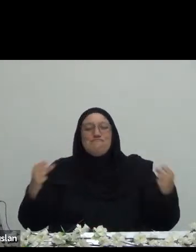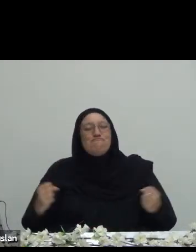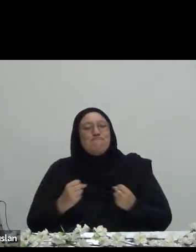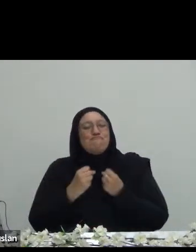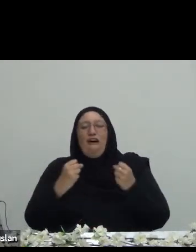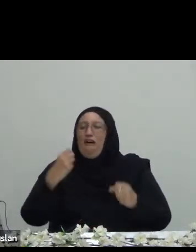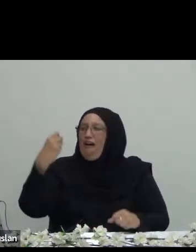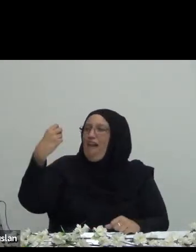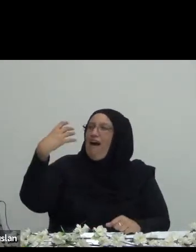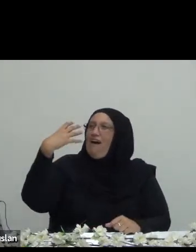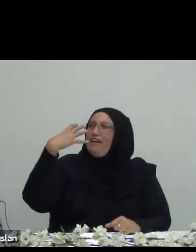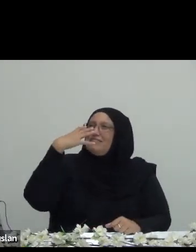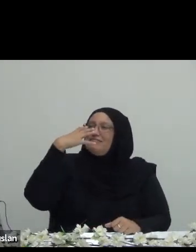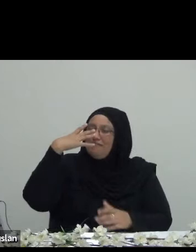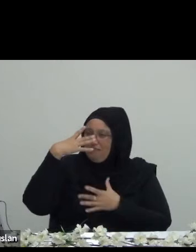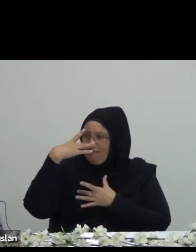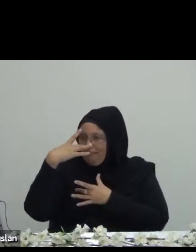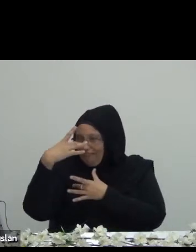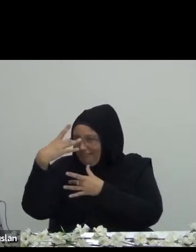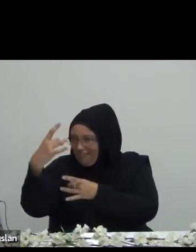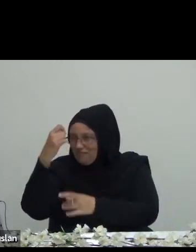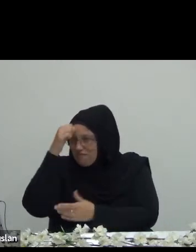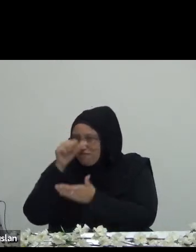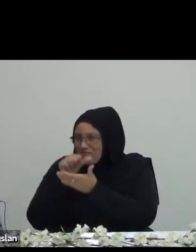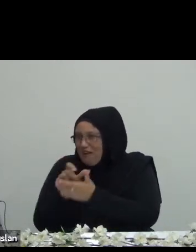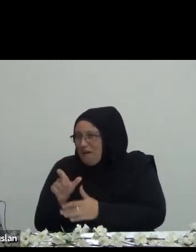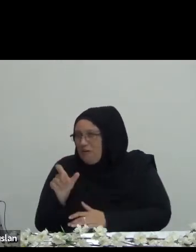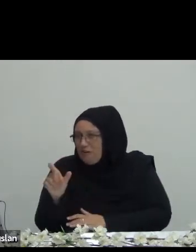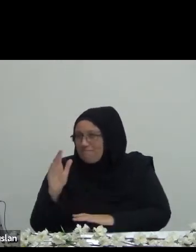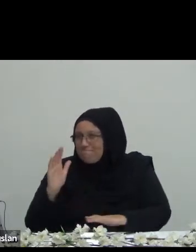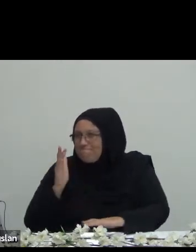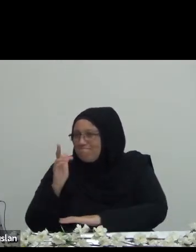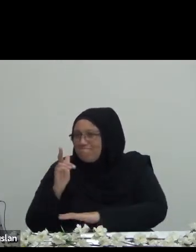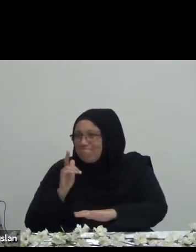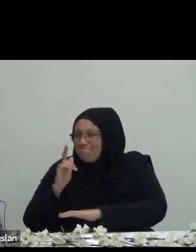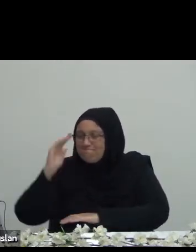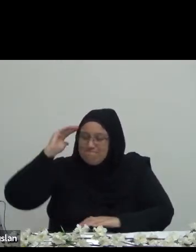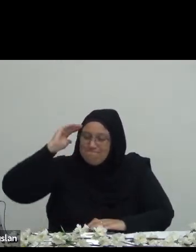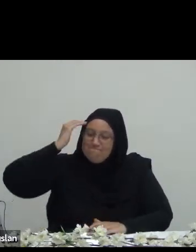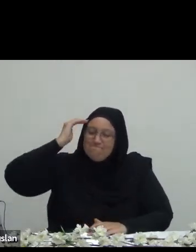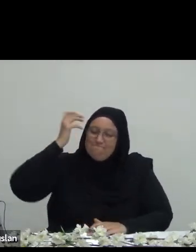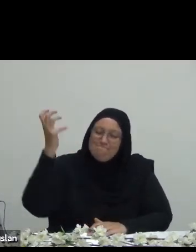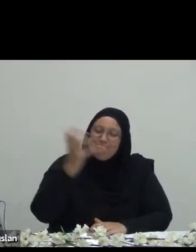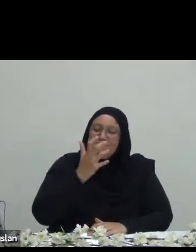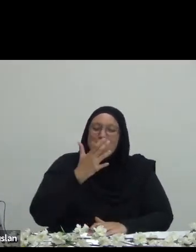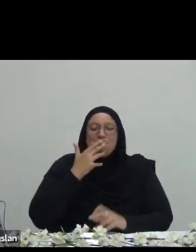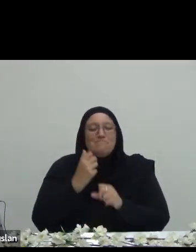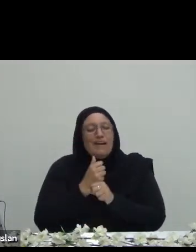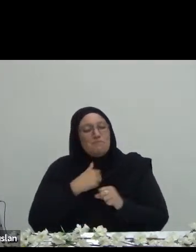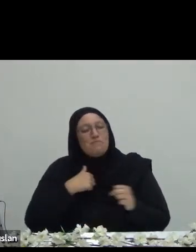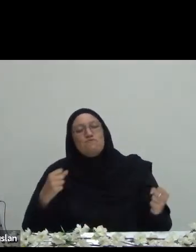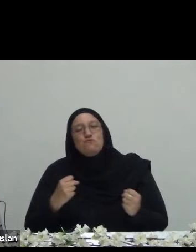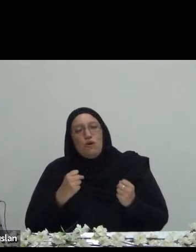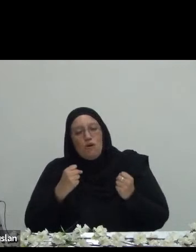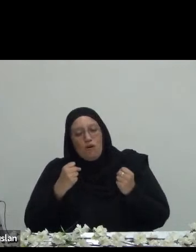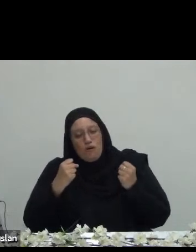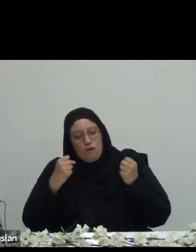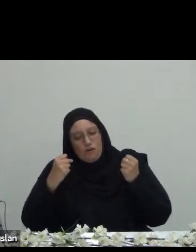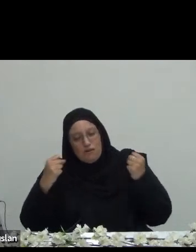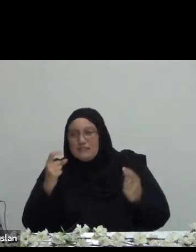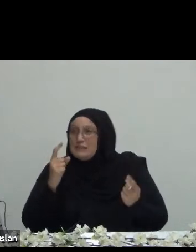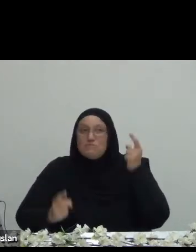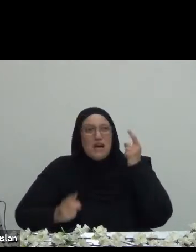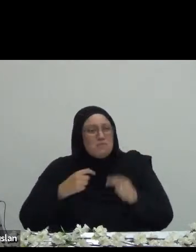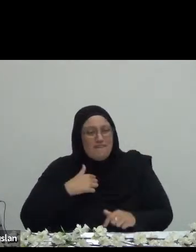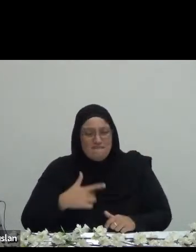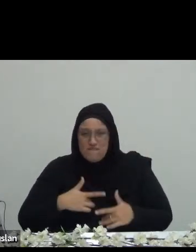I know the road is long. Make me strong. Sometimes